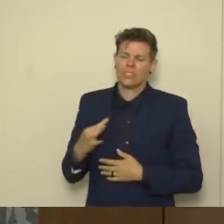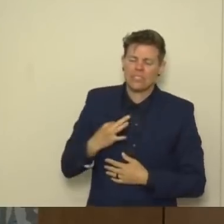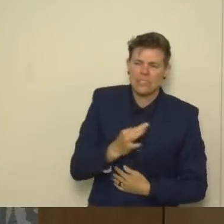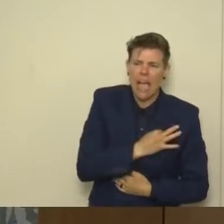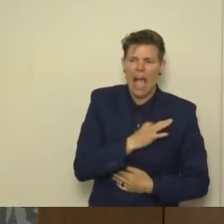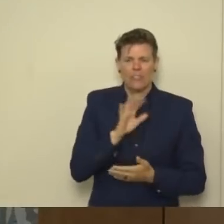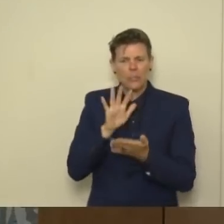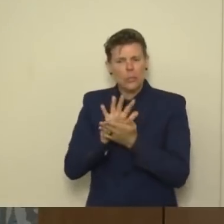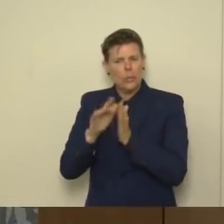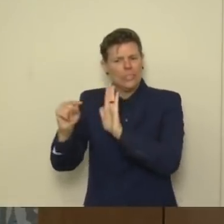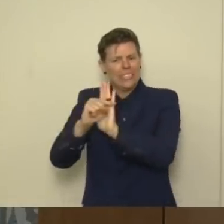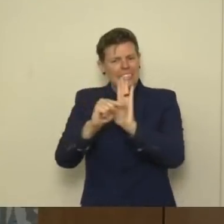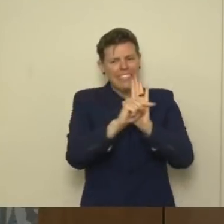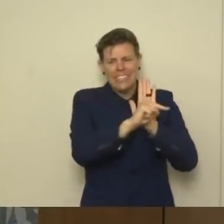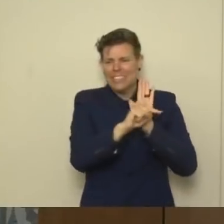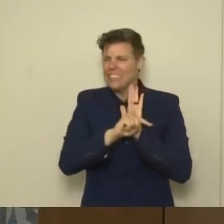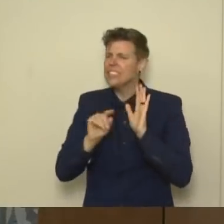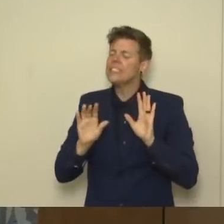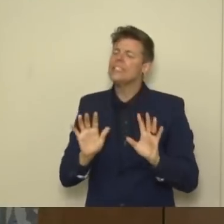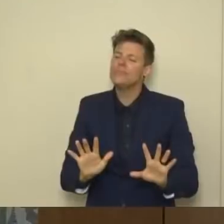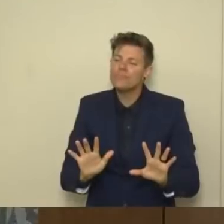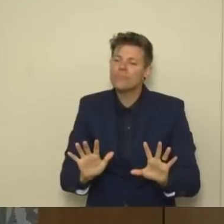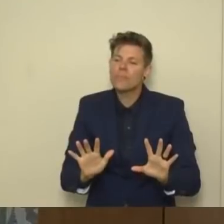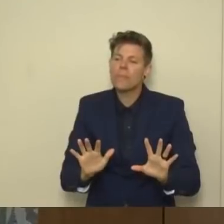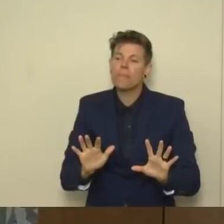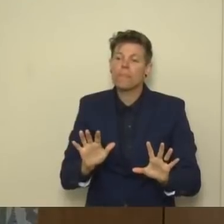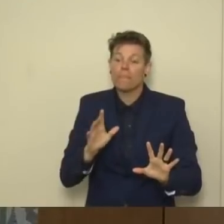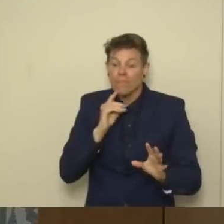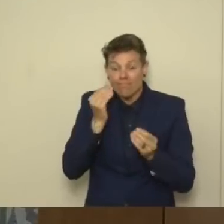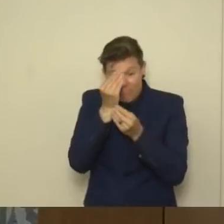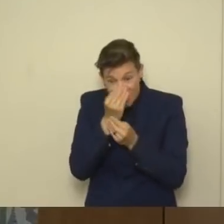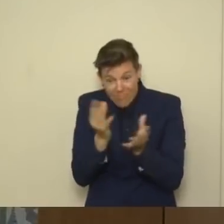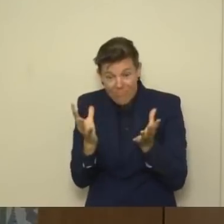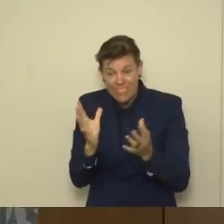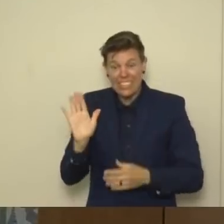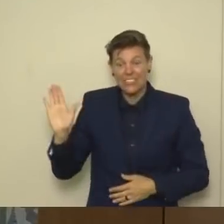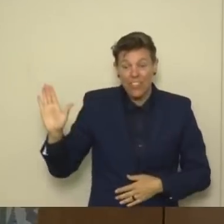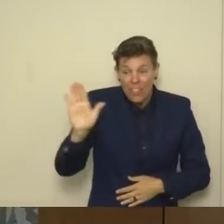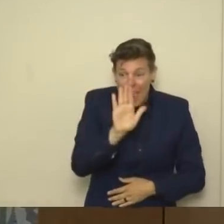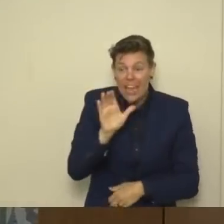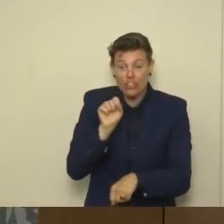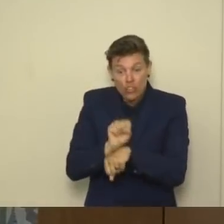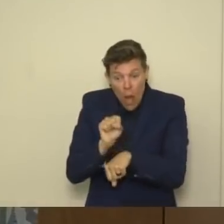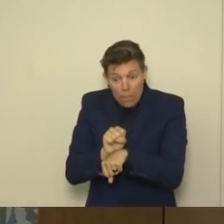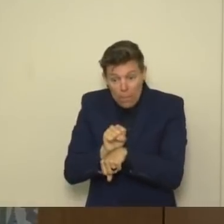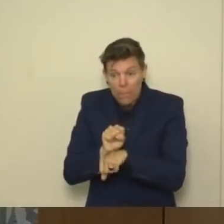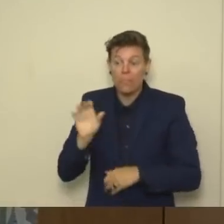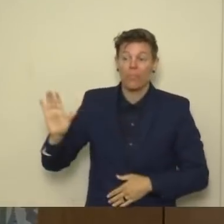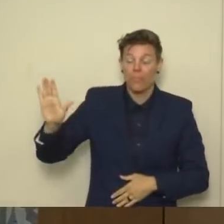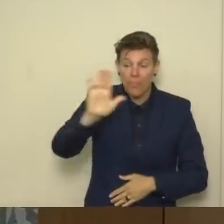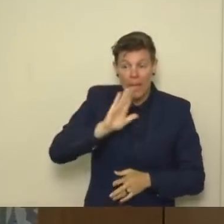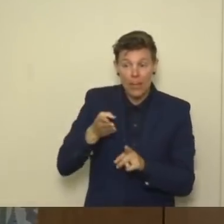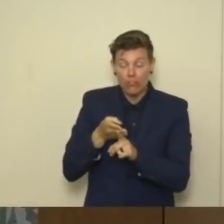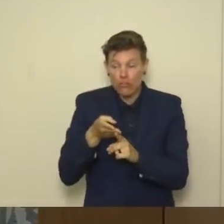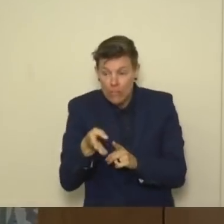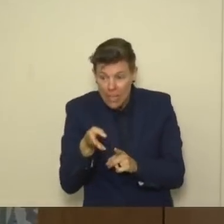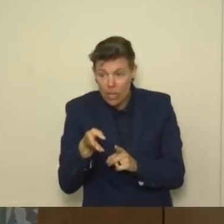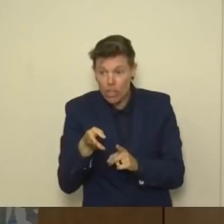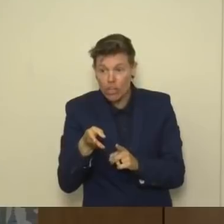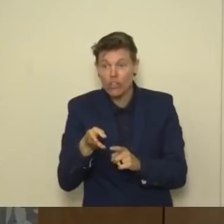do this work because it's a vocation. I'm willing to bet that educators all around the